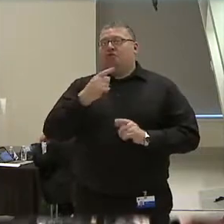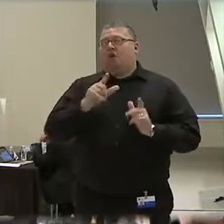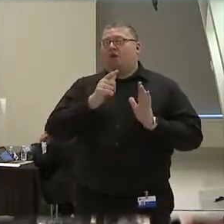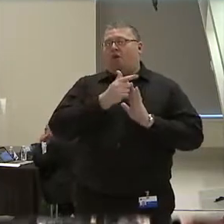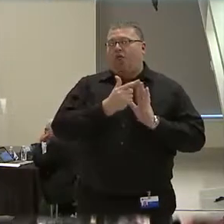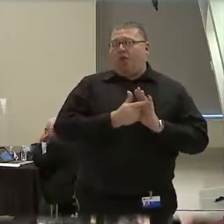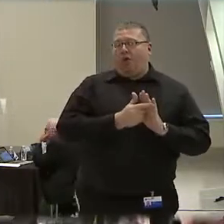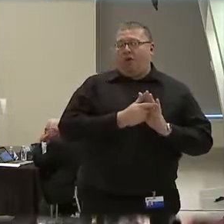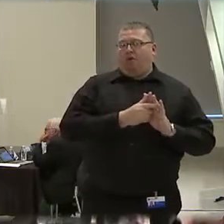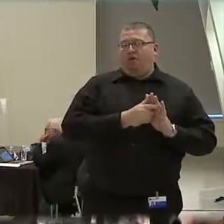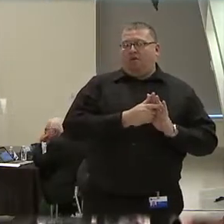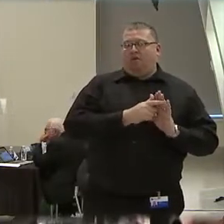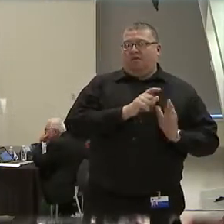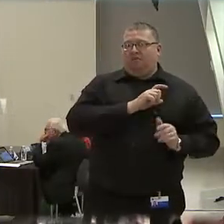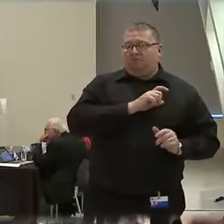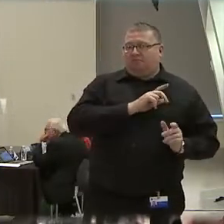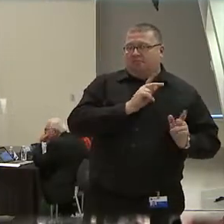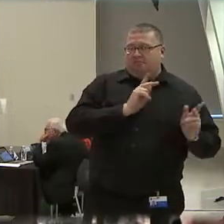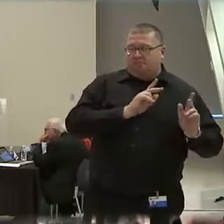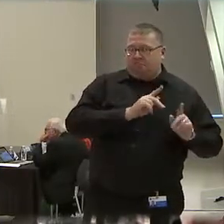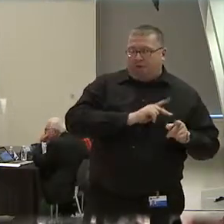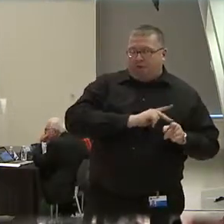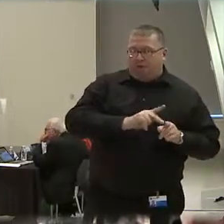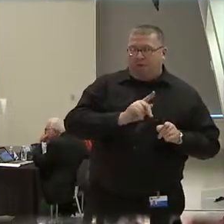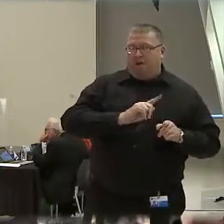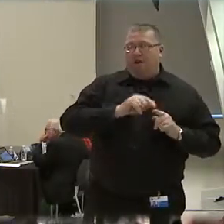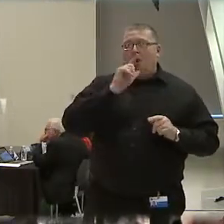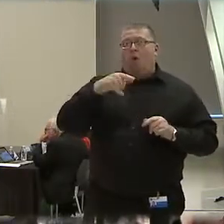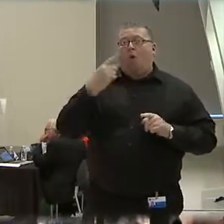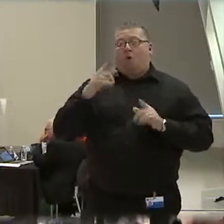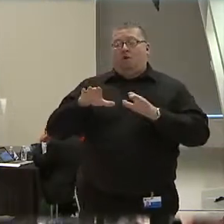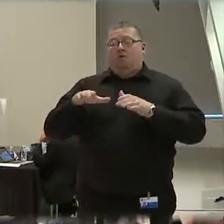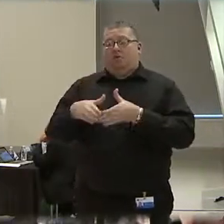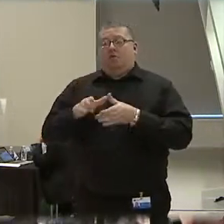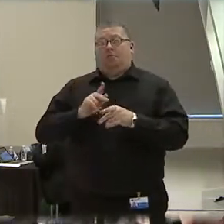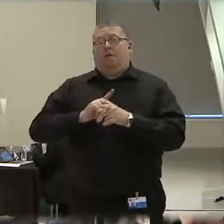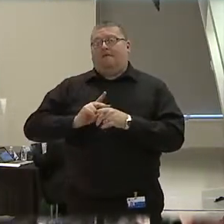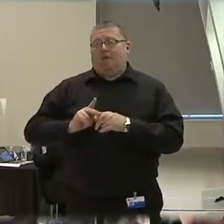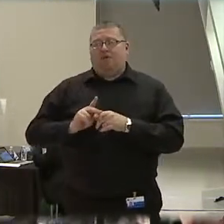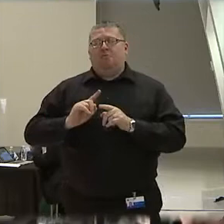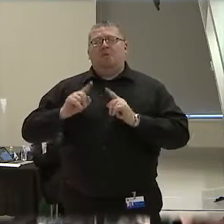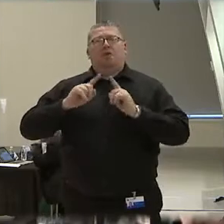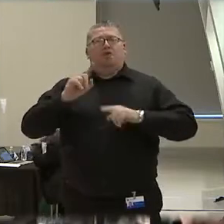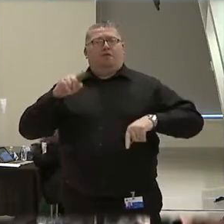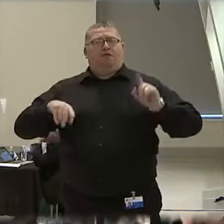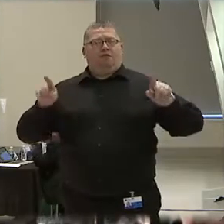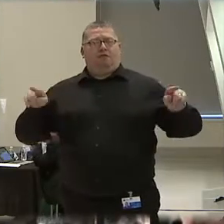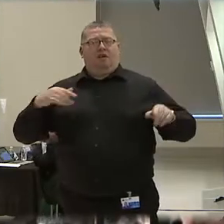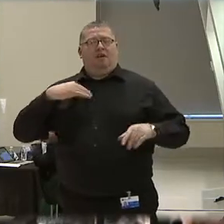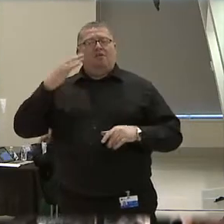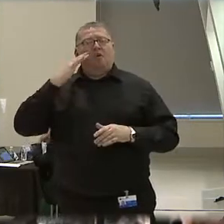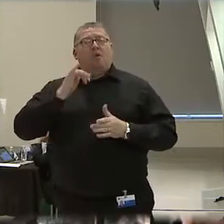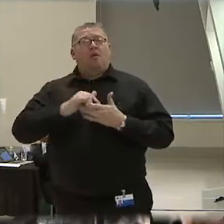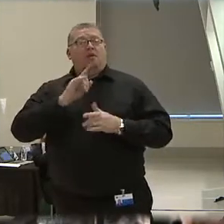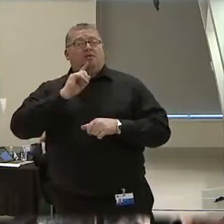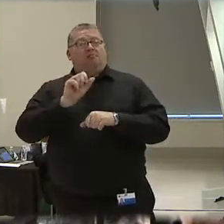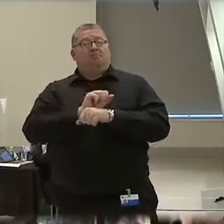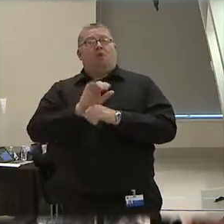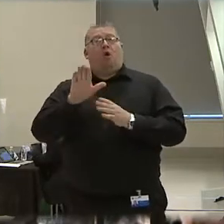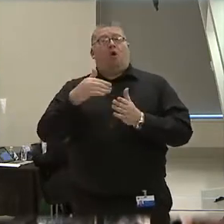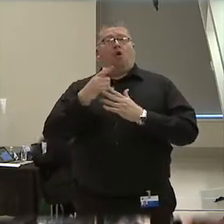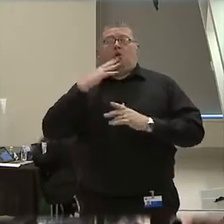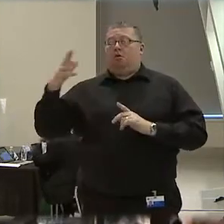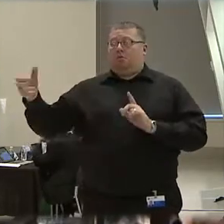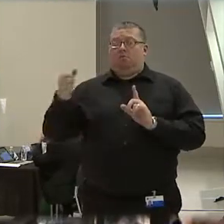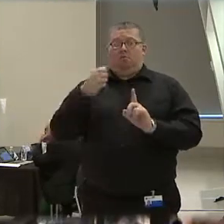professionals, or all of one kind of, profession represented. So if this is all appointed